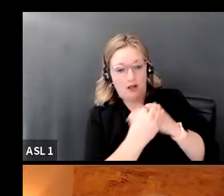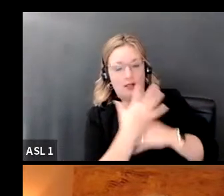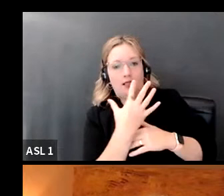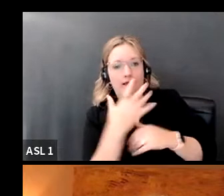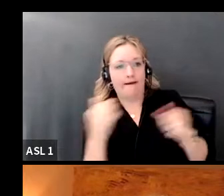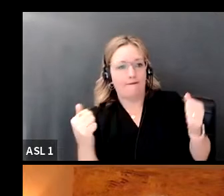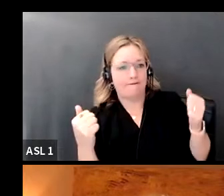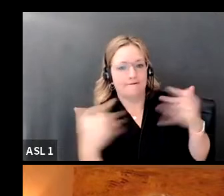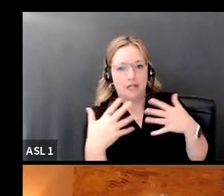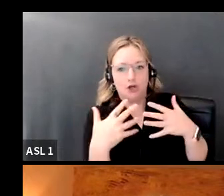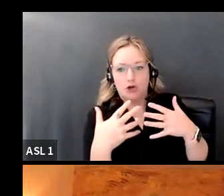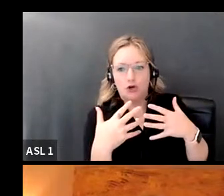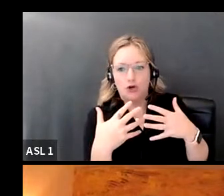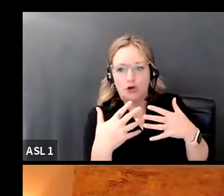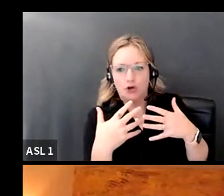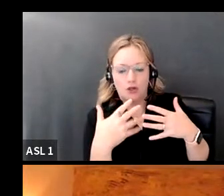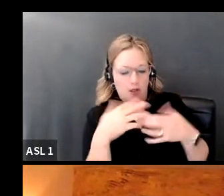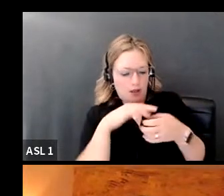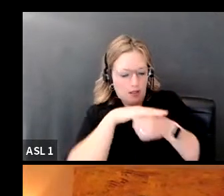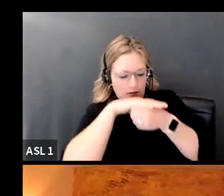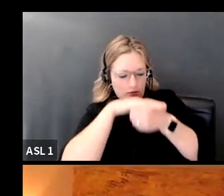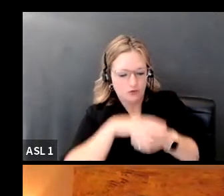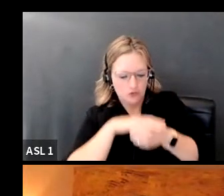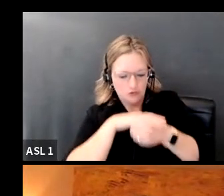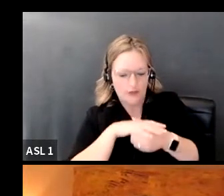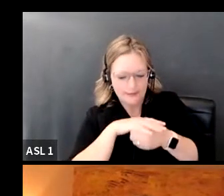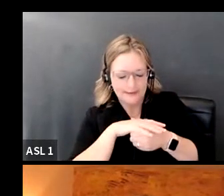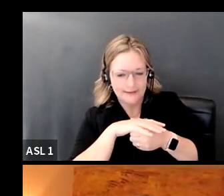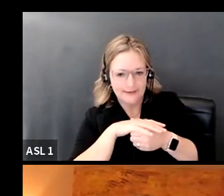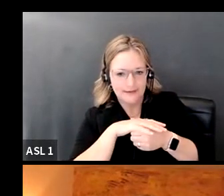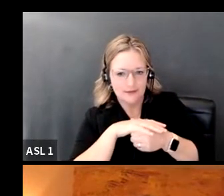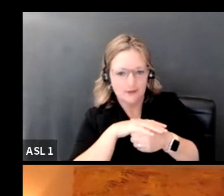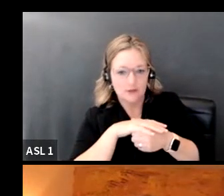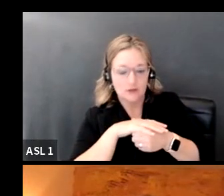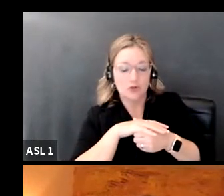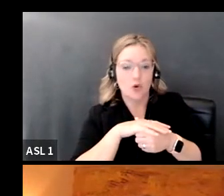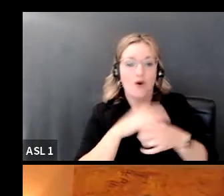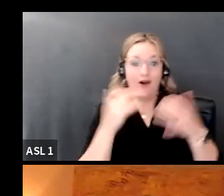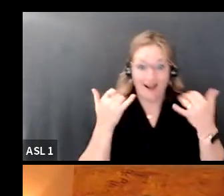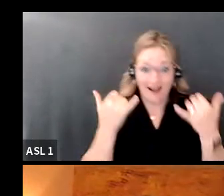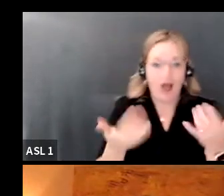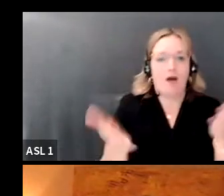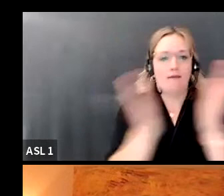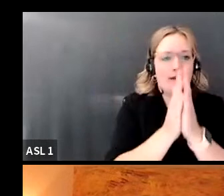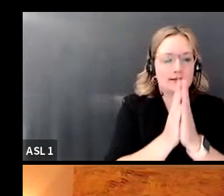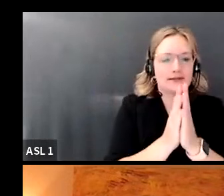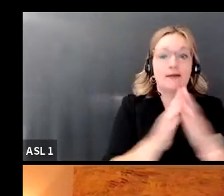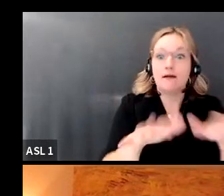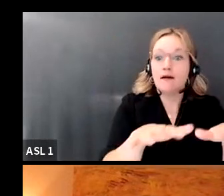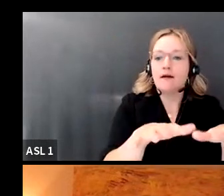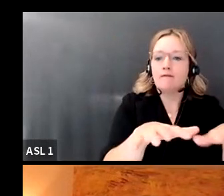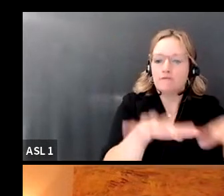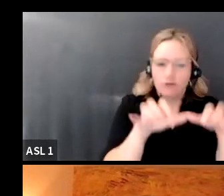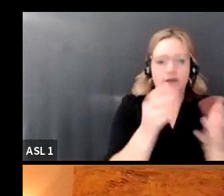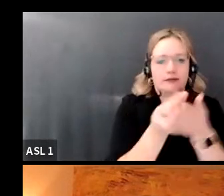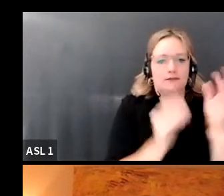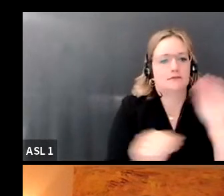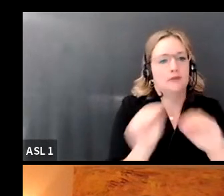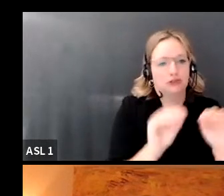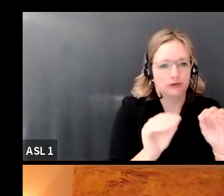and stress in our communities so this call to freeze the budget is more about more it's more than just the